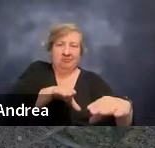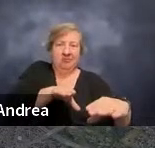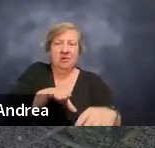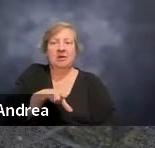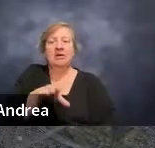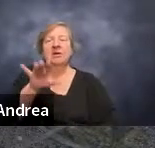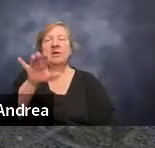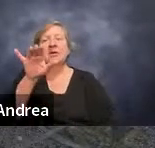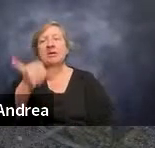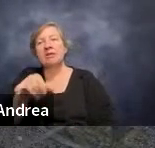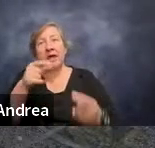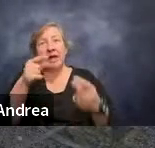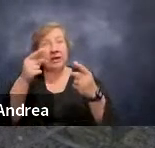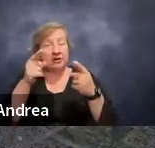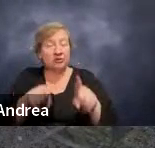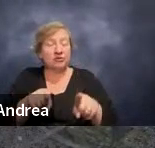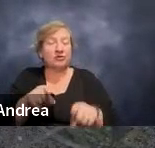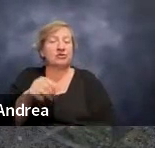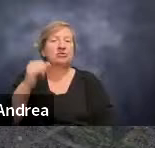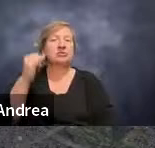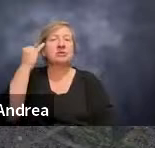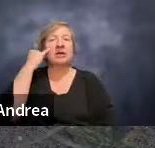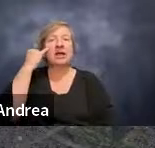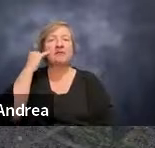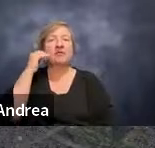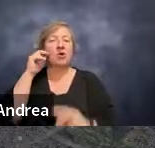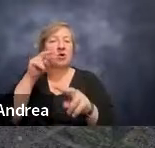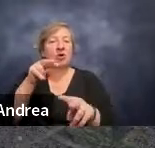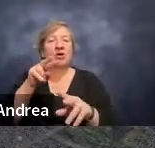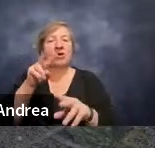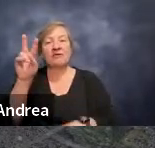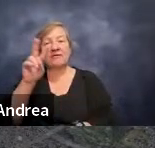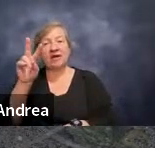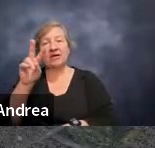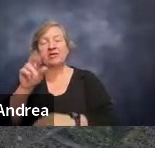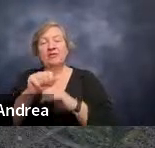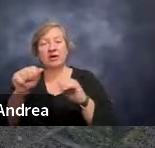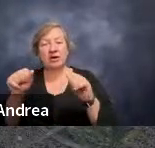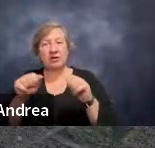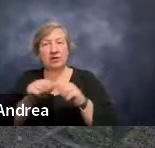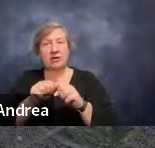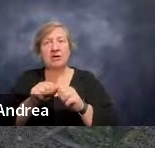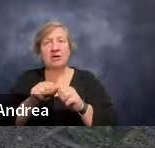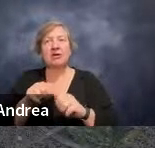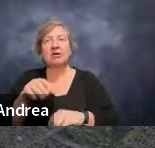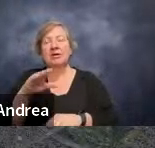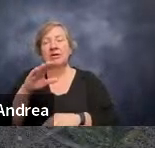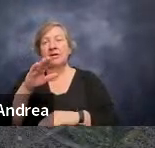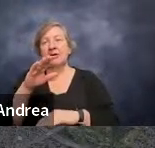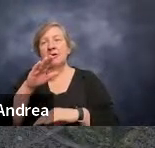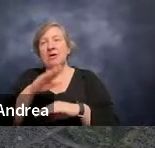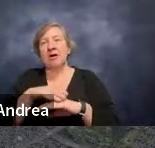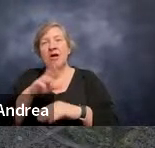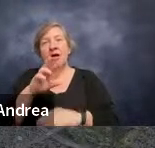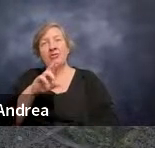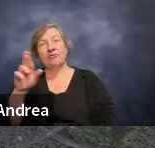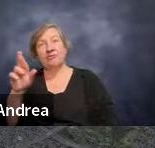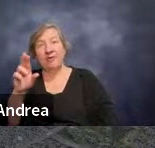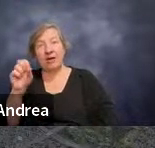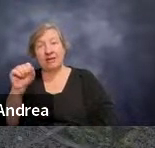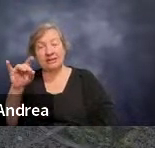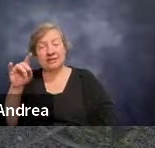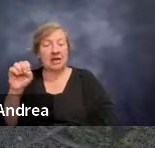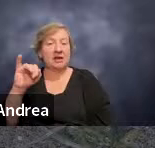if you look in the Vancouver area on the right-hand side of I-5, there's a label that says